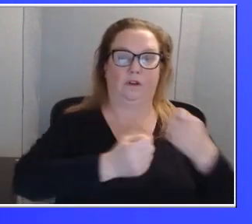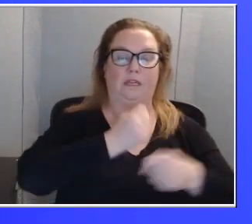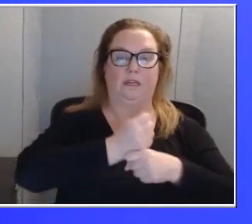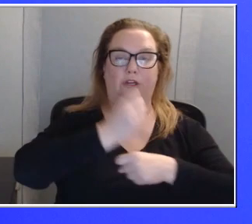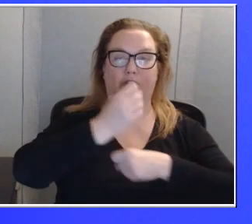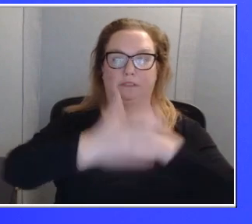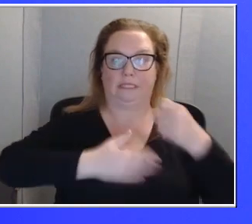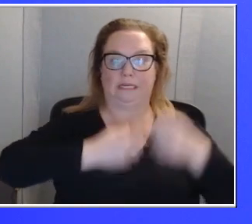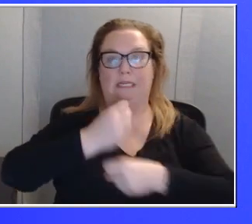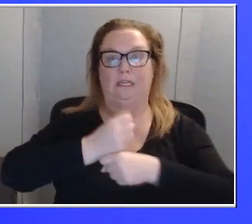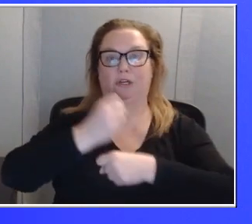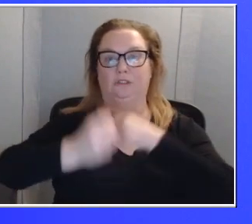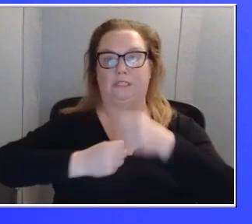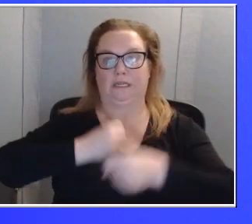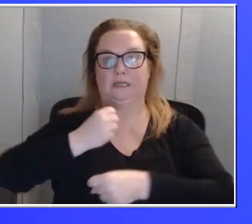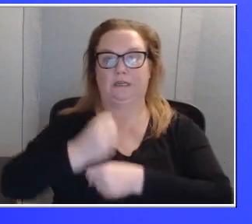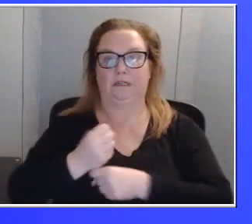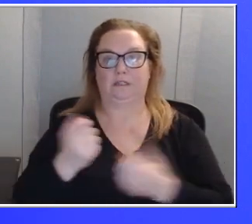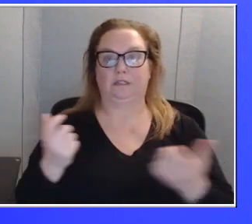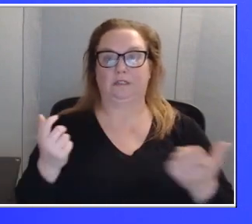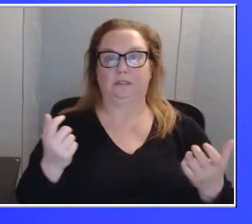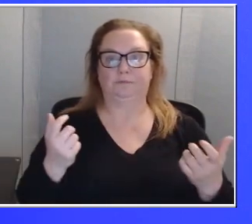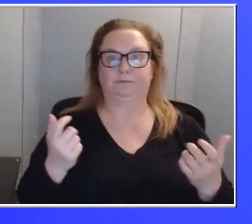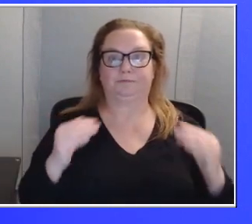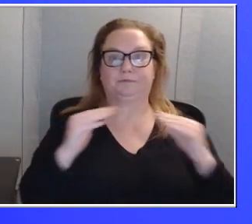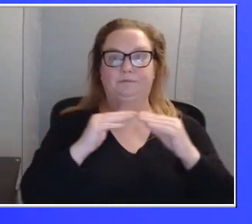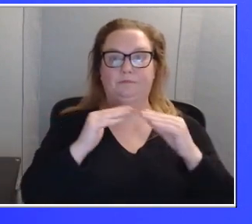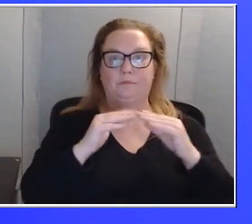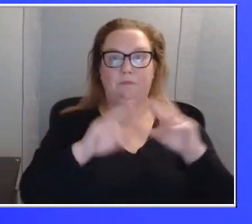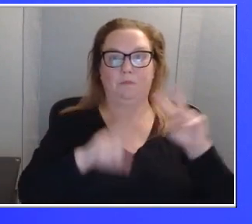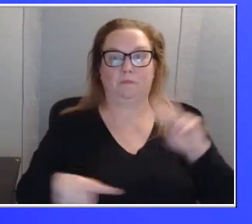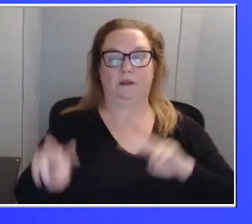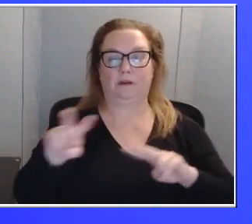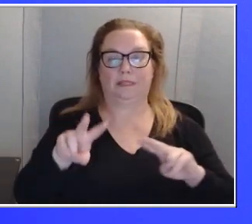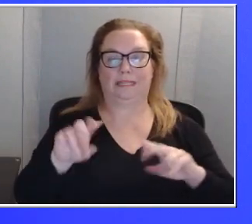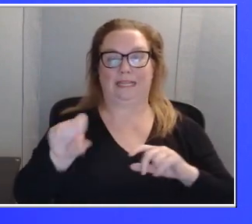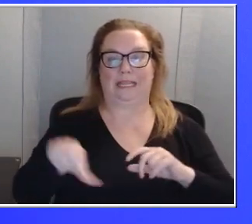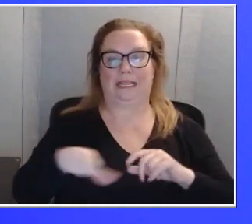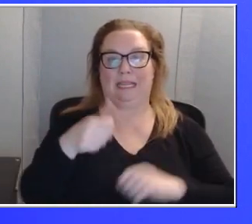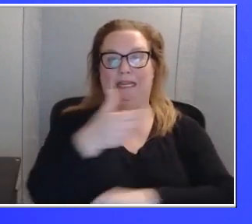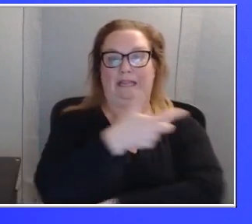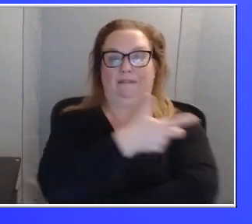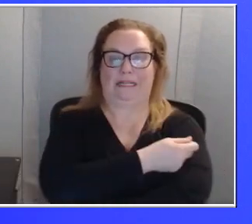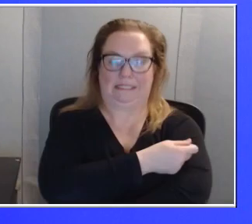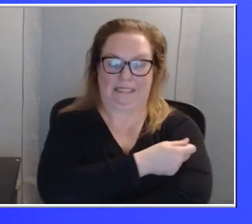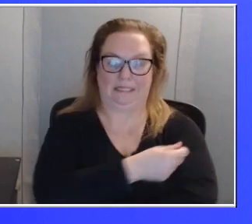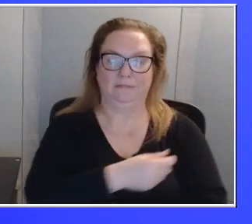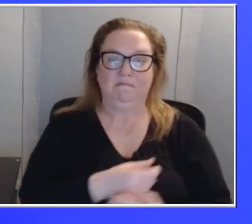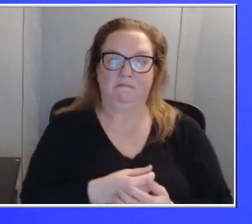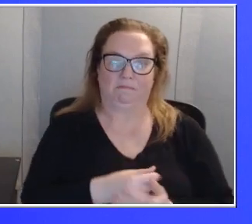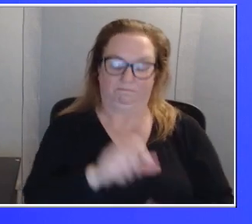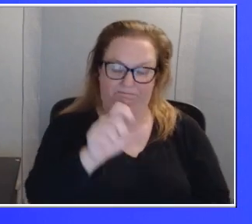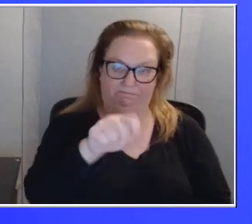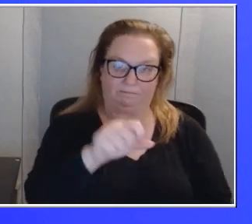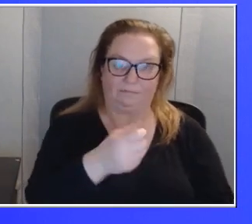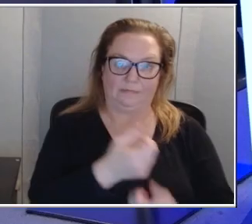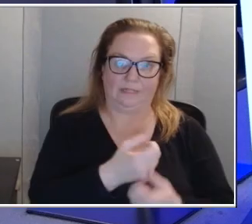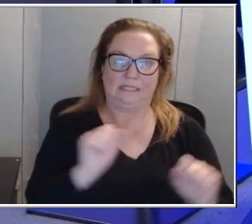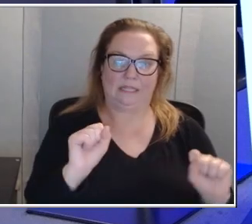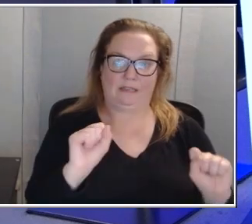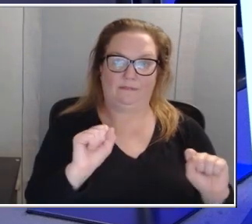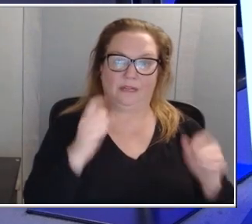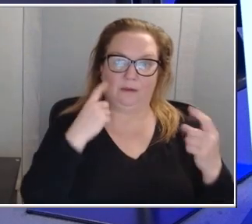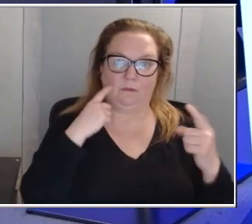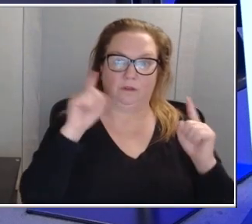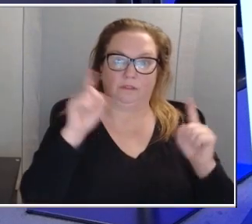think it's being more heavily monitored than any vaccine ever. Yes, it is safe. It works. Yeah, it is safe. Now,